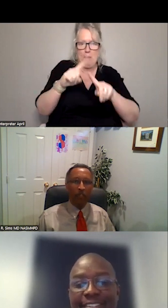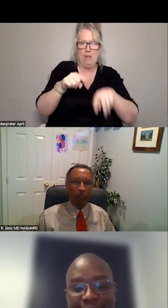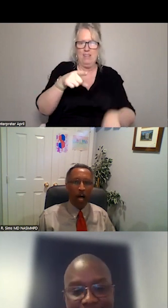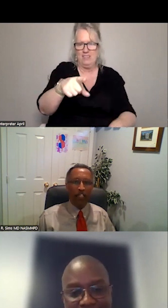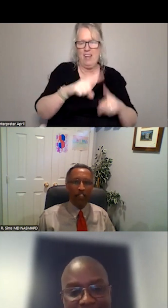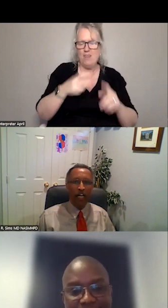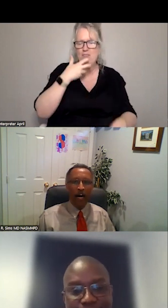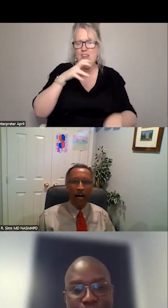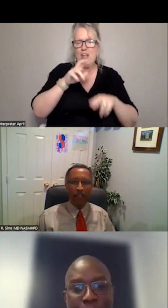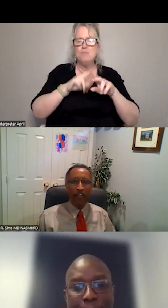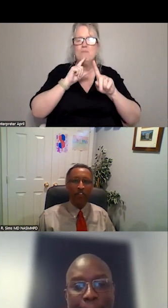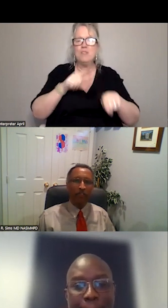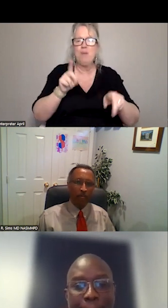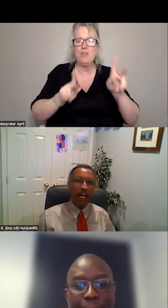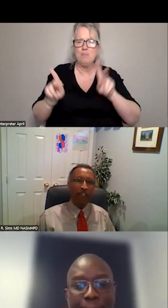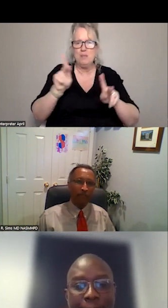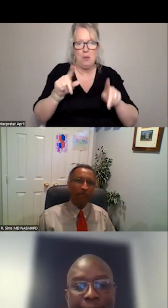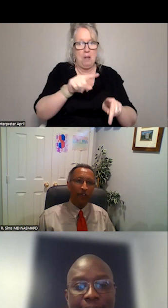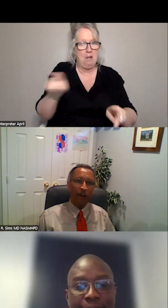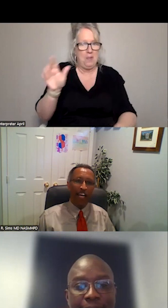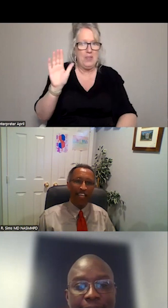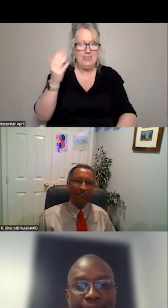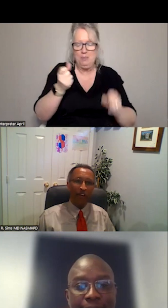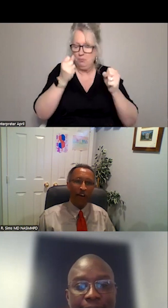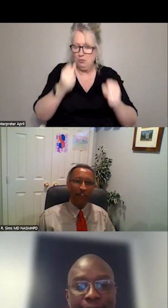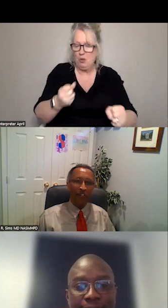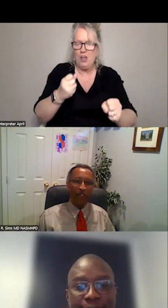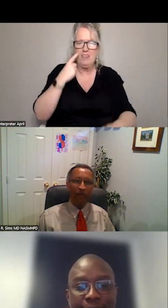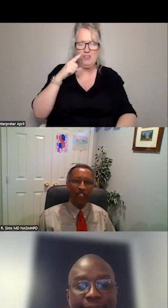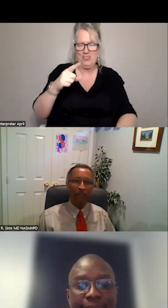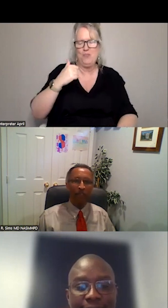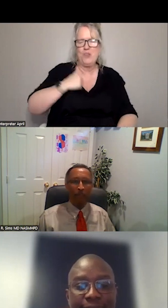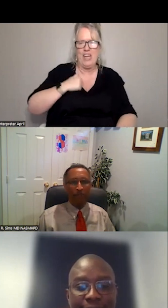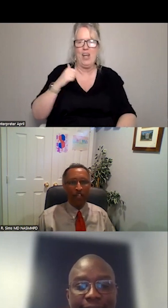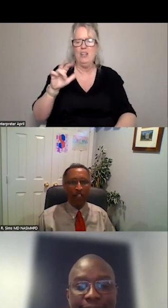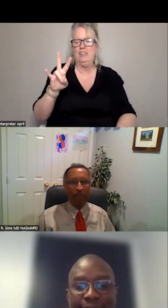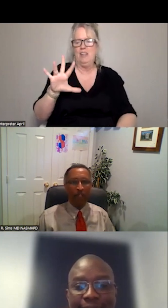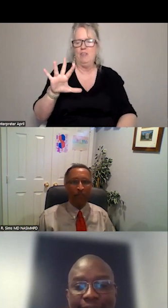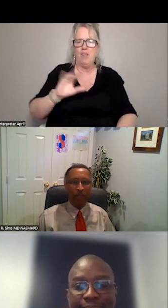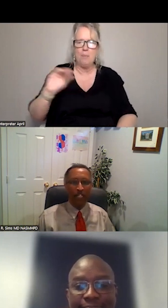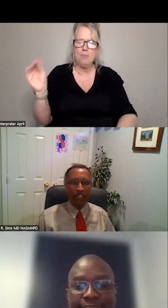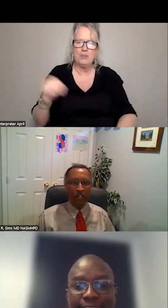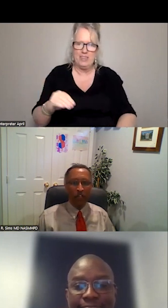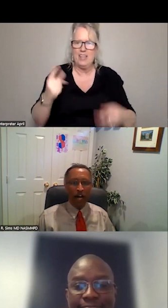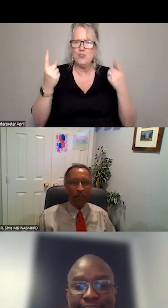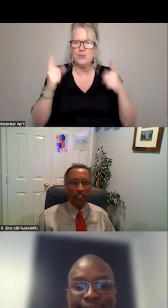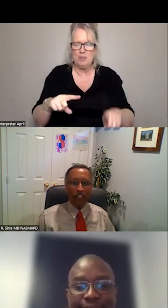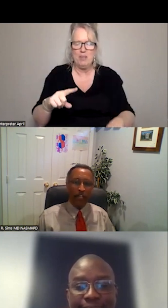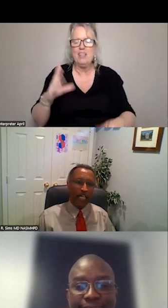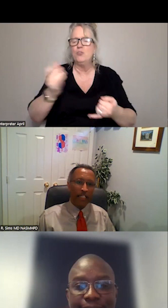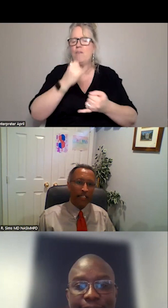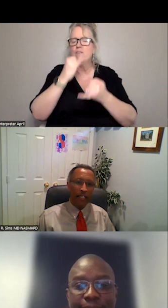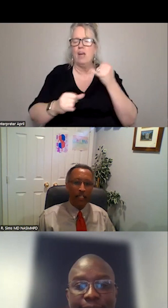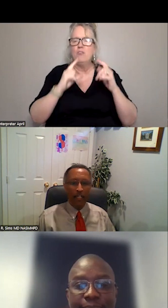seat respondents, they seem to be heavily fortified in that regard too, with almost 75% of them in agreement. So your final answer,